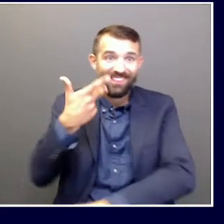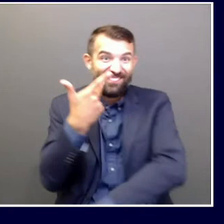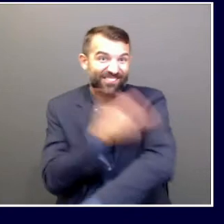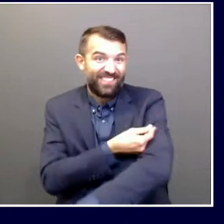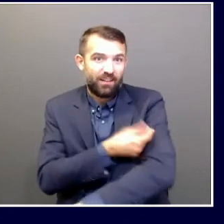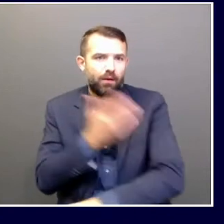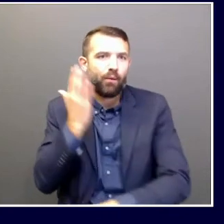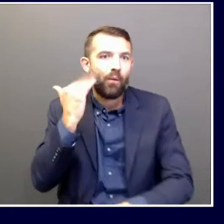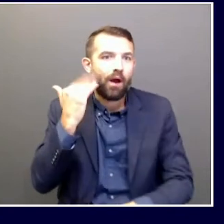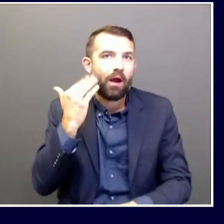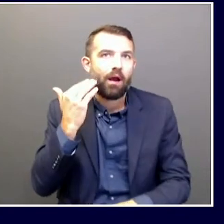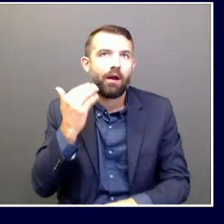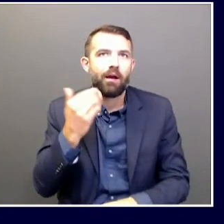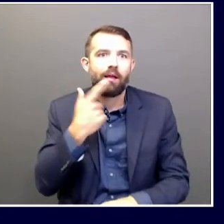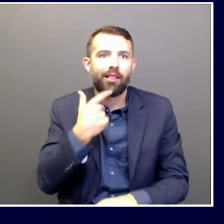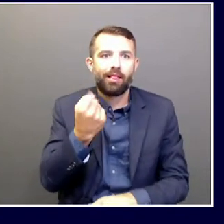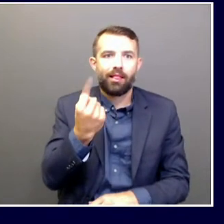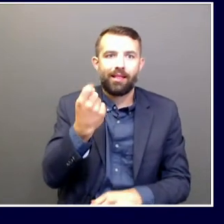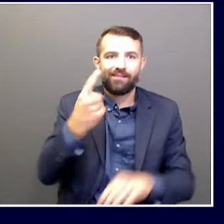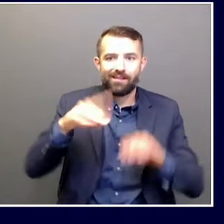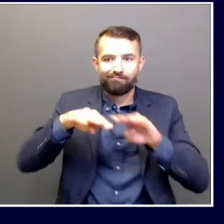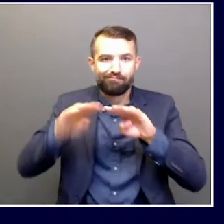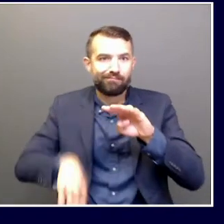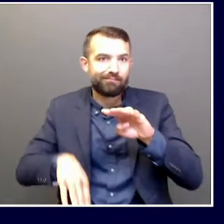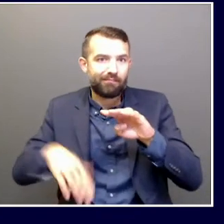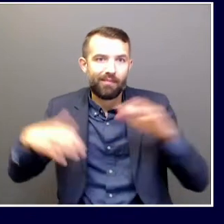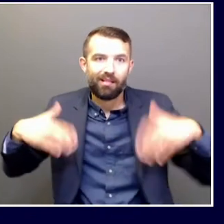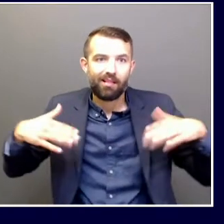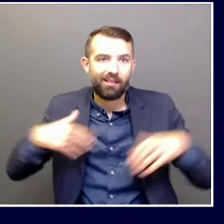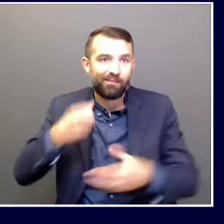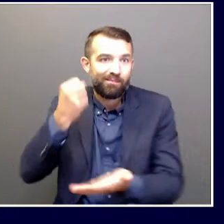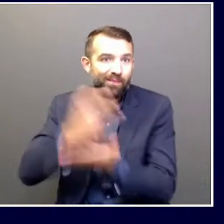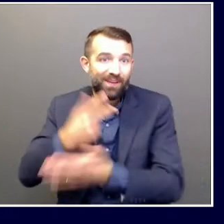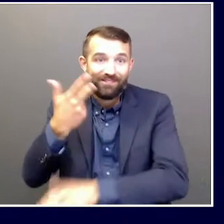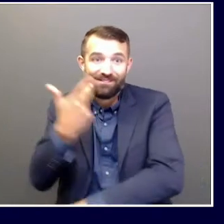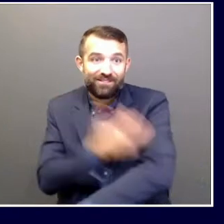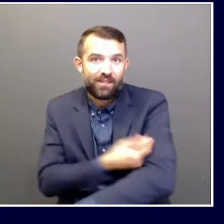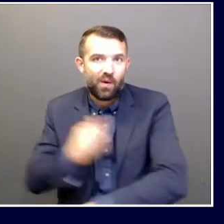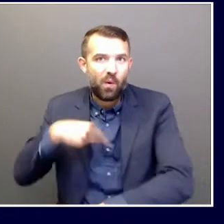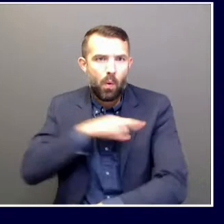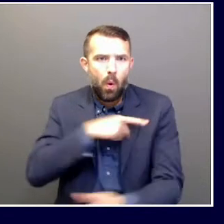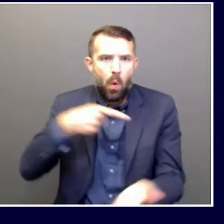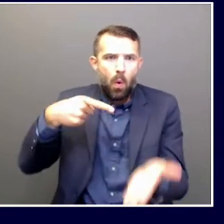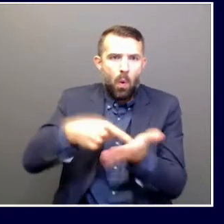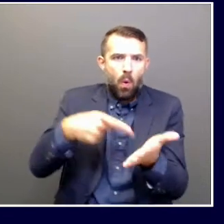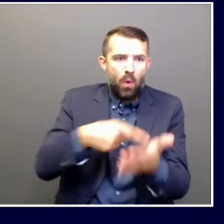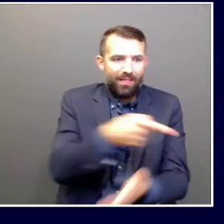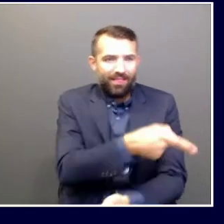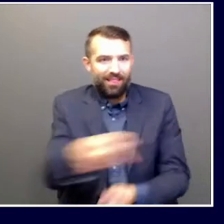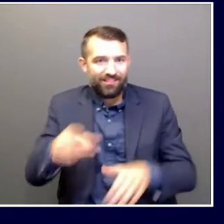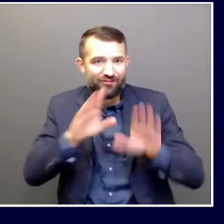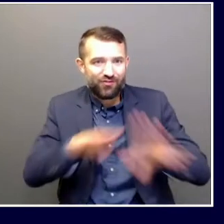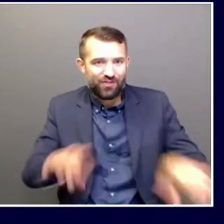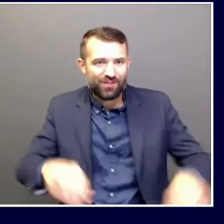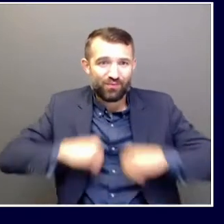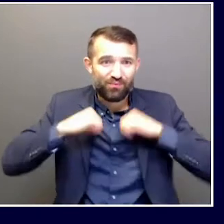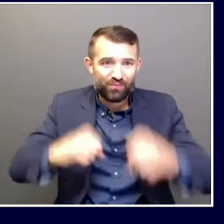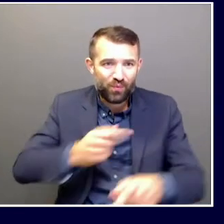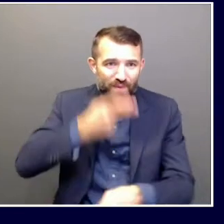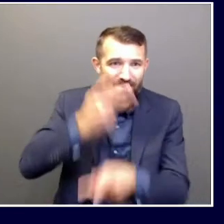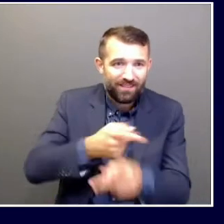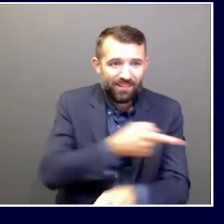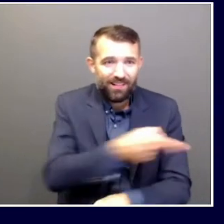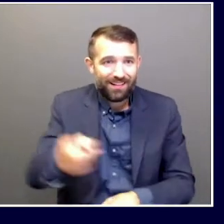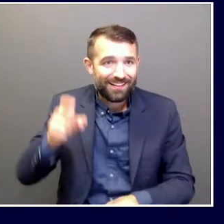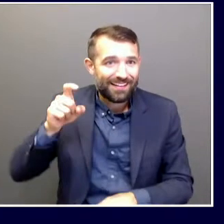them too. We owe a duty of protection and care to those kids. Almost 76% of all school staff in